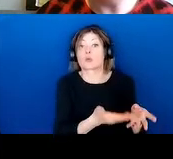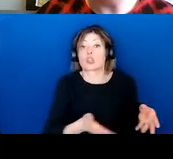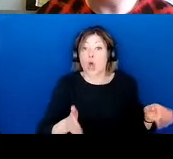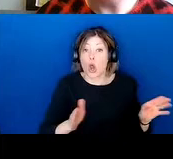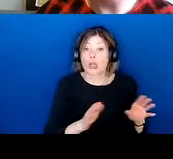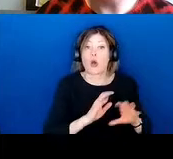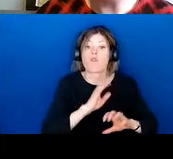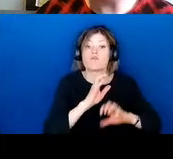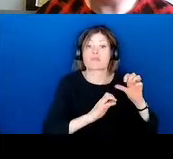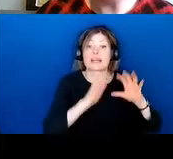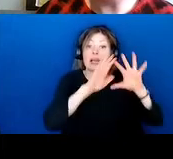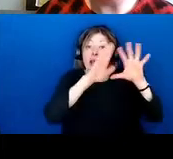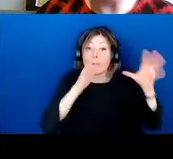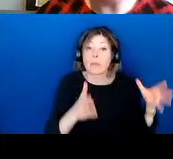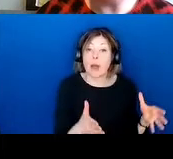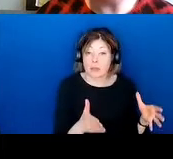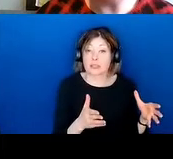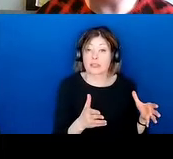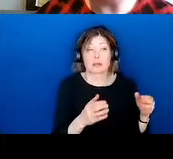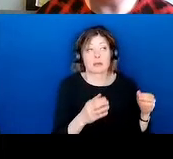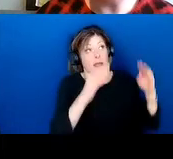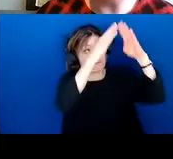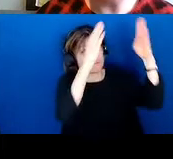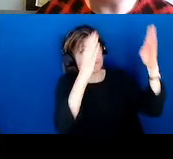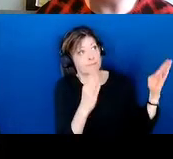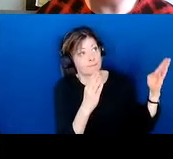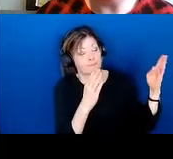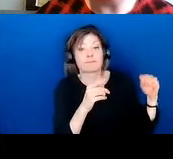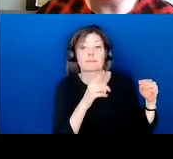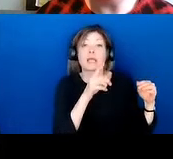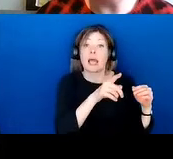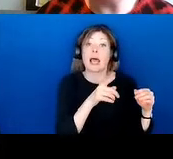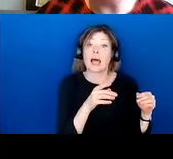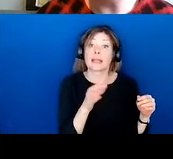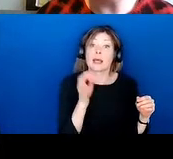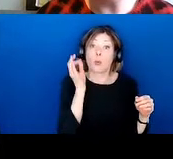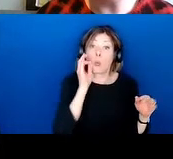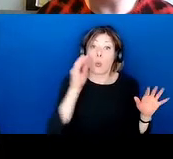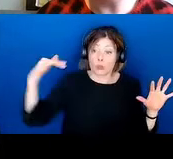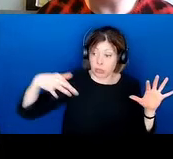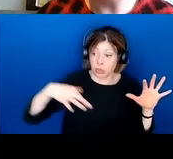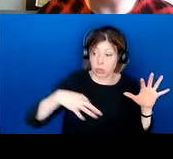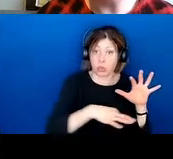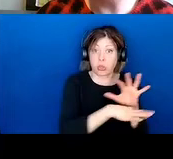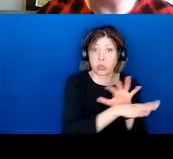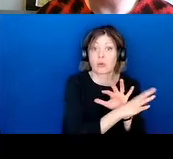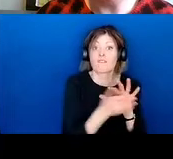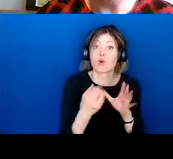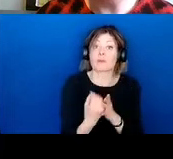roof and was fed with unheated water from a spring in the hillside.